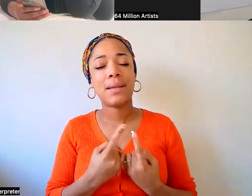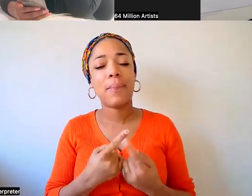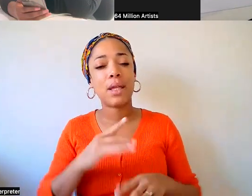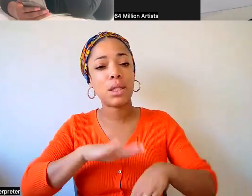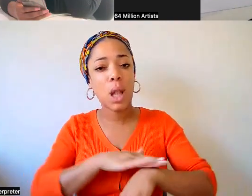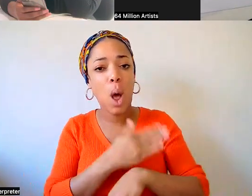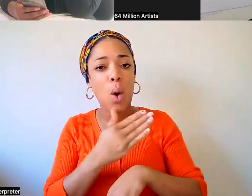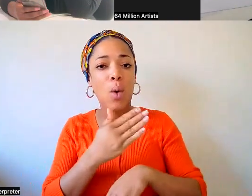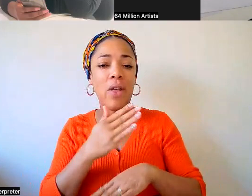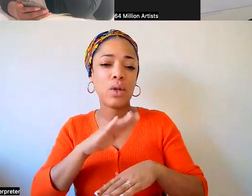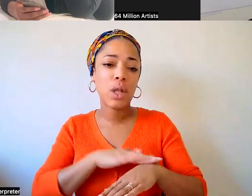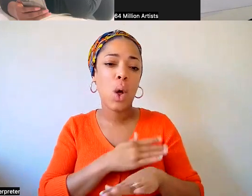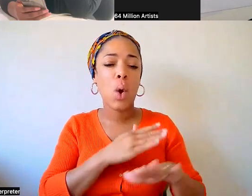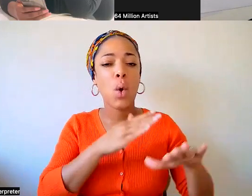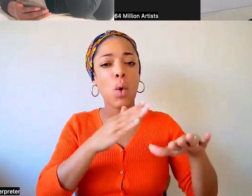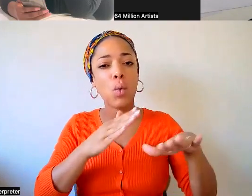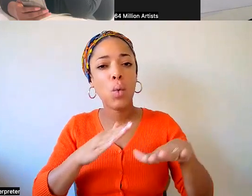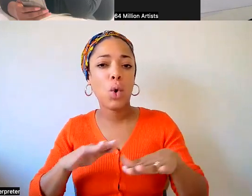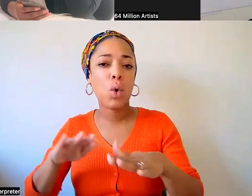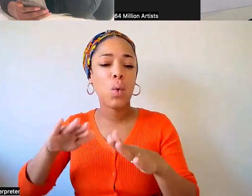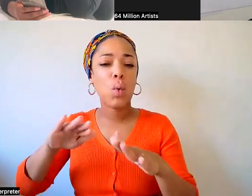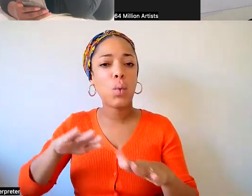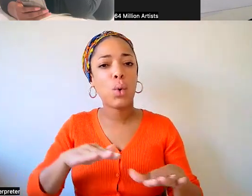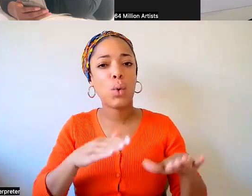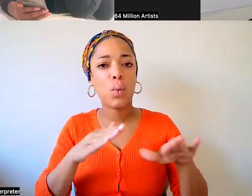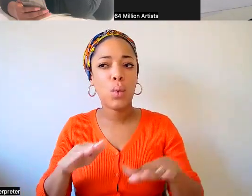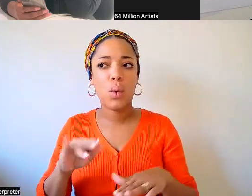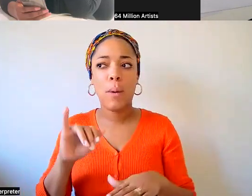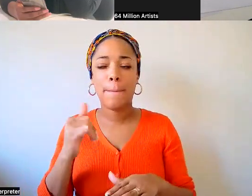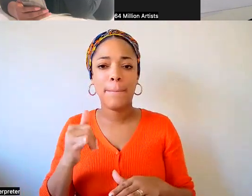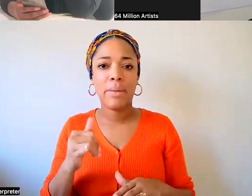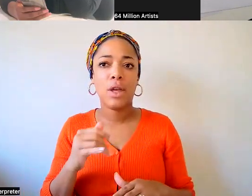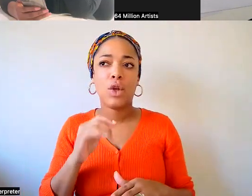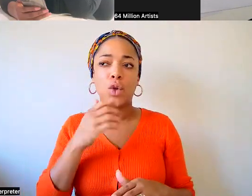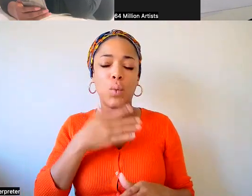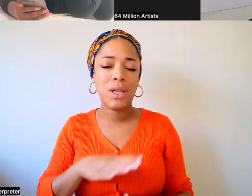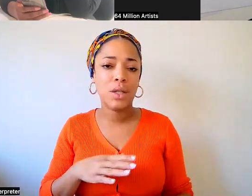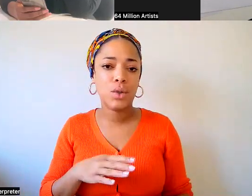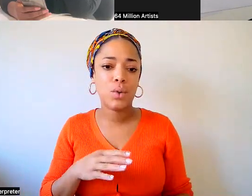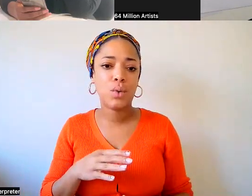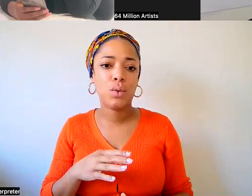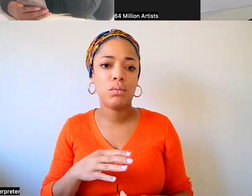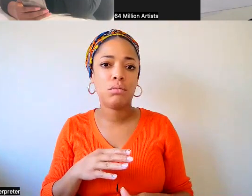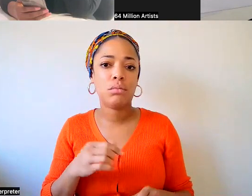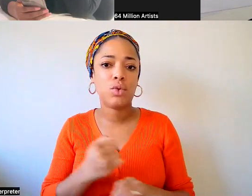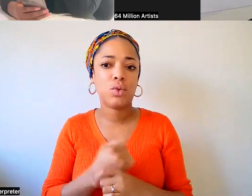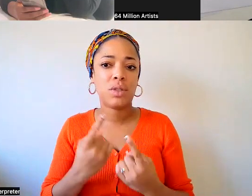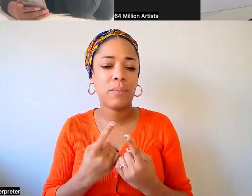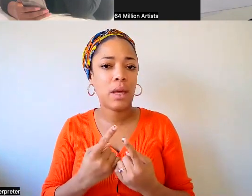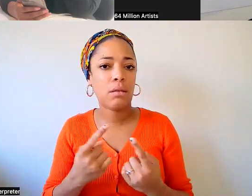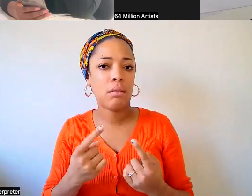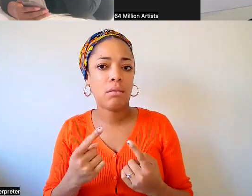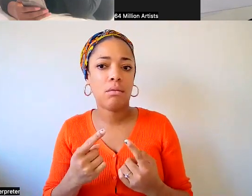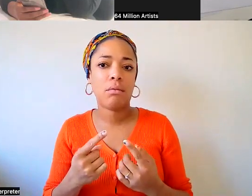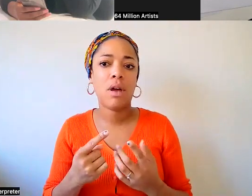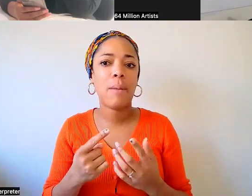do it. You might want a, what's called like a long sinewy line and not a repetition one. Yes? Mm. So it just depends. Or if